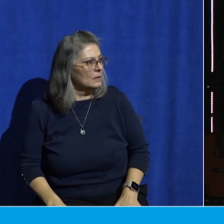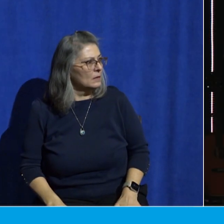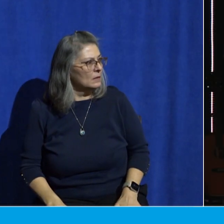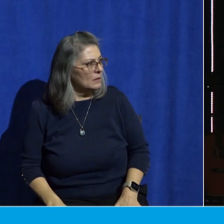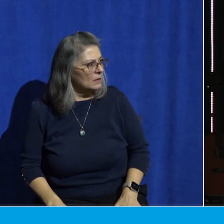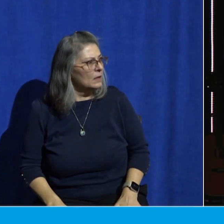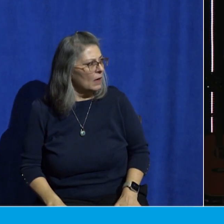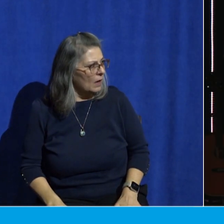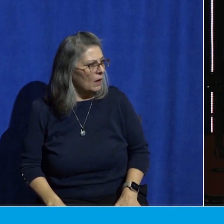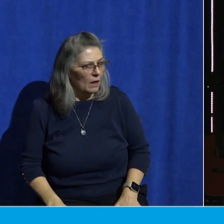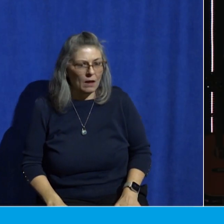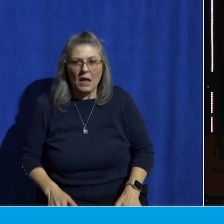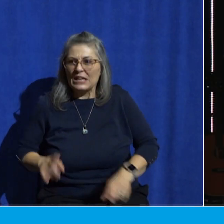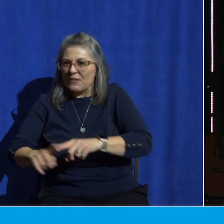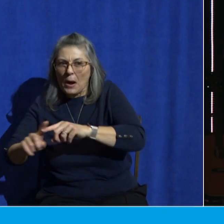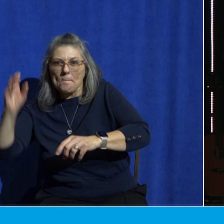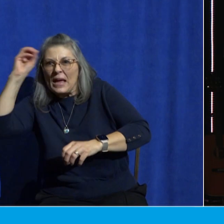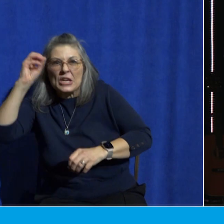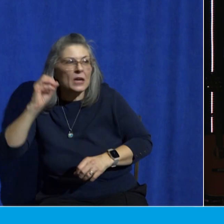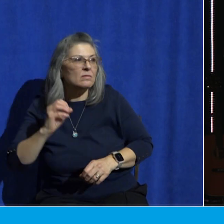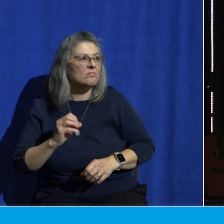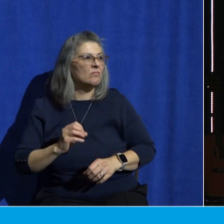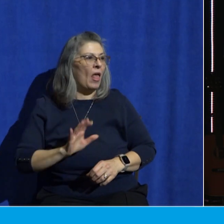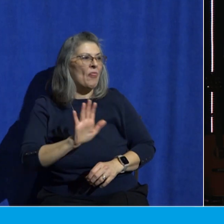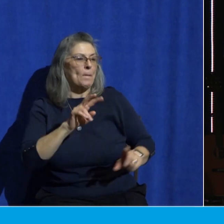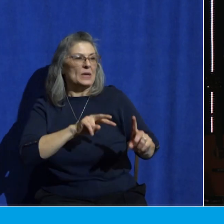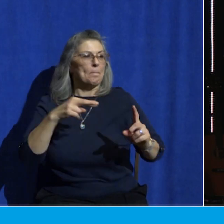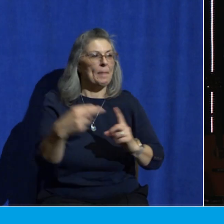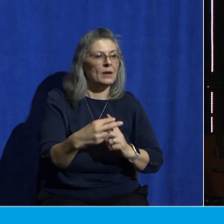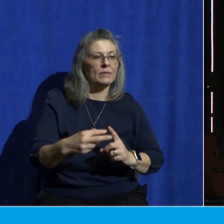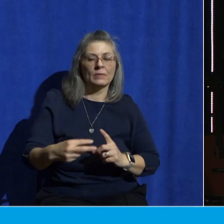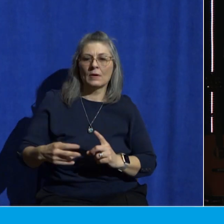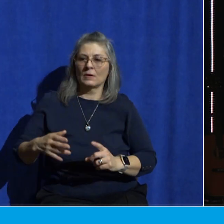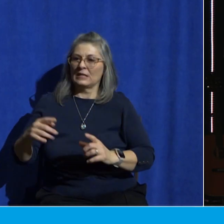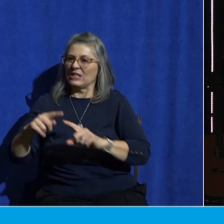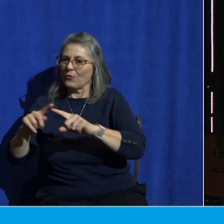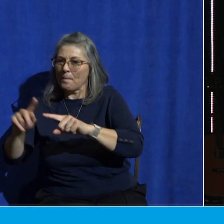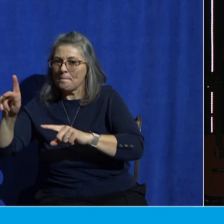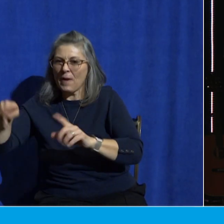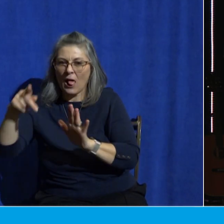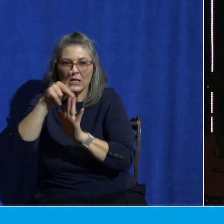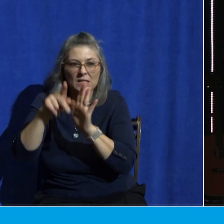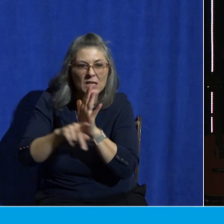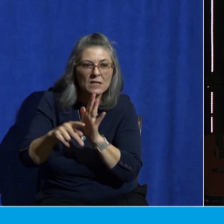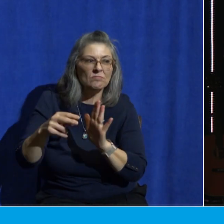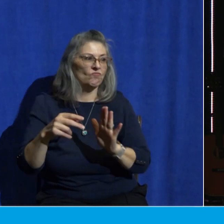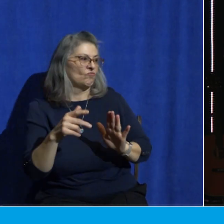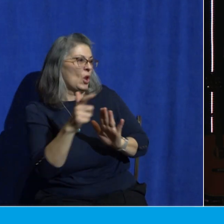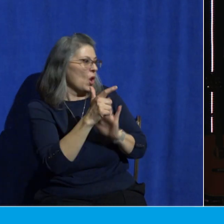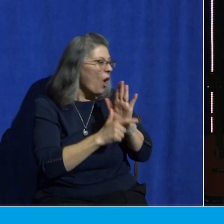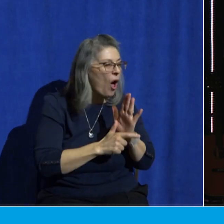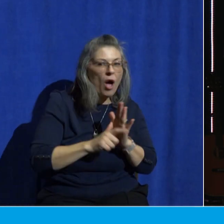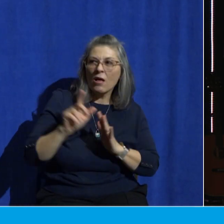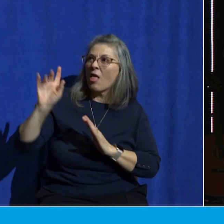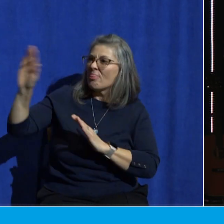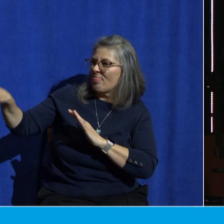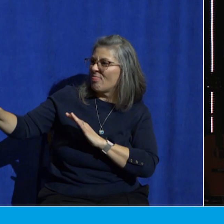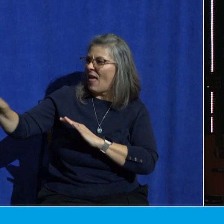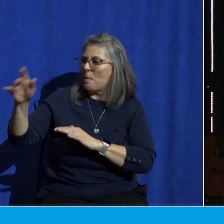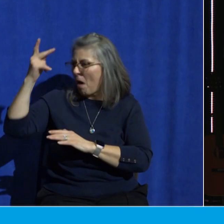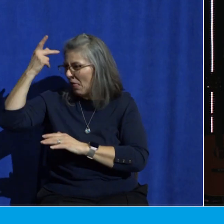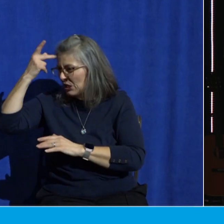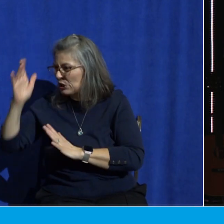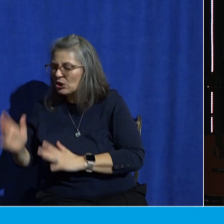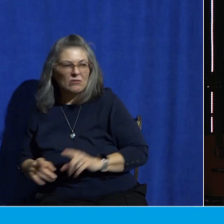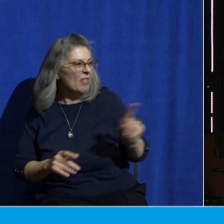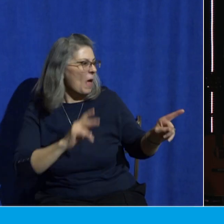their opinions and their perspectives about these policies and those politicians. And to